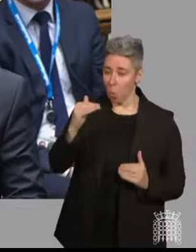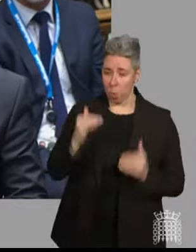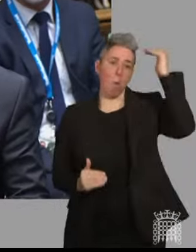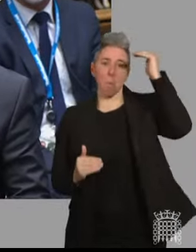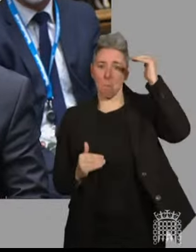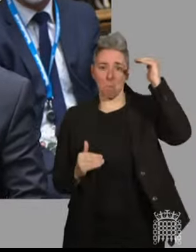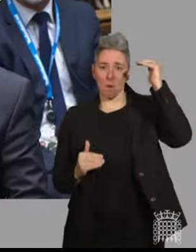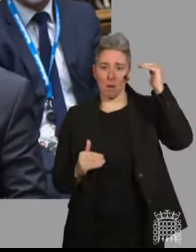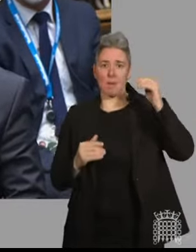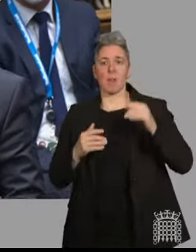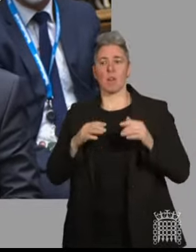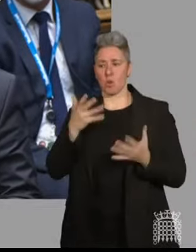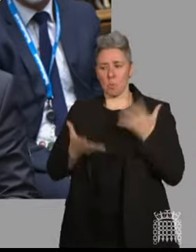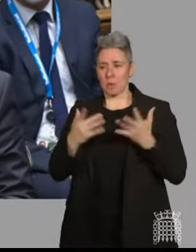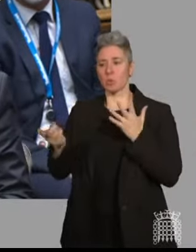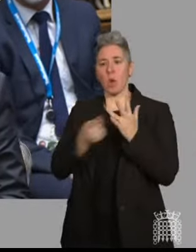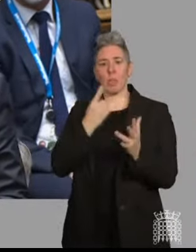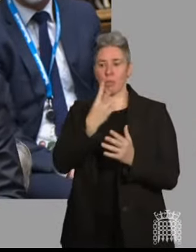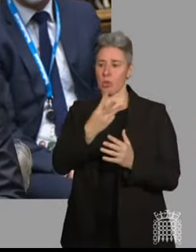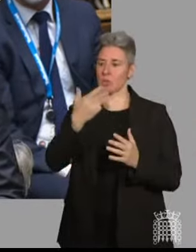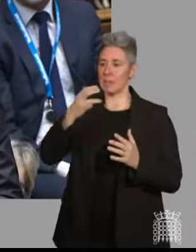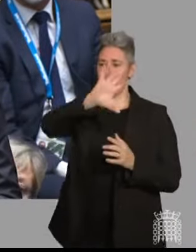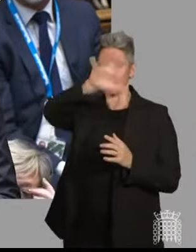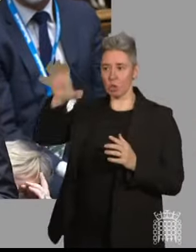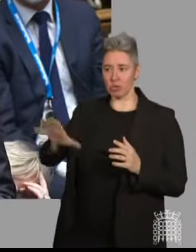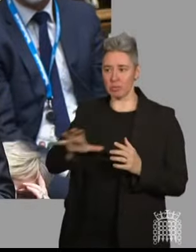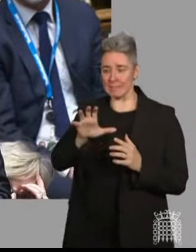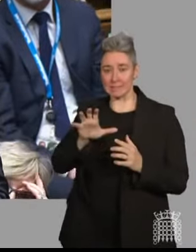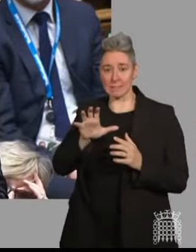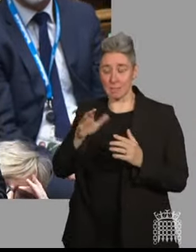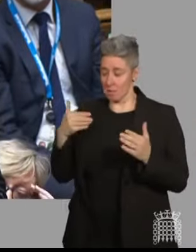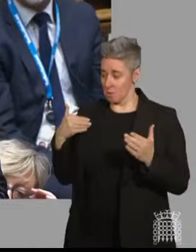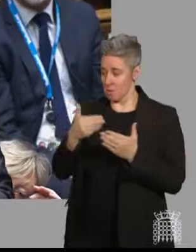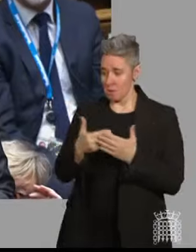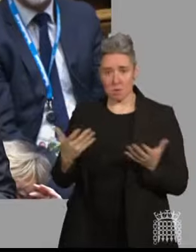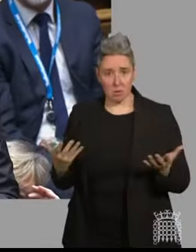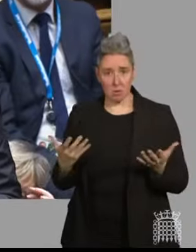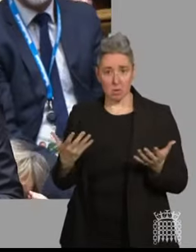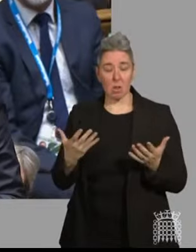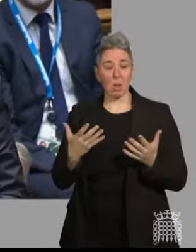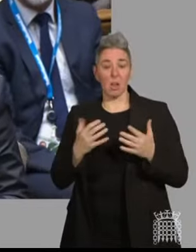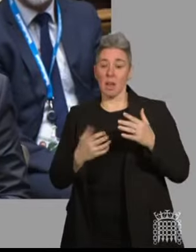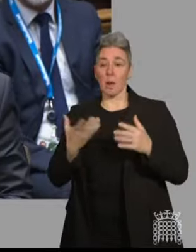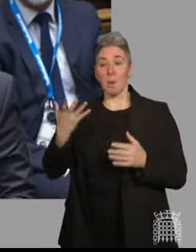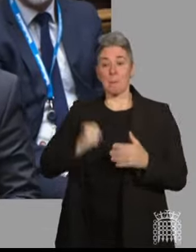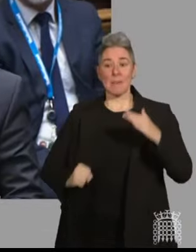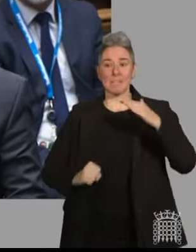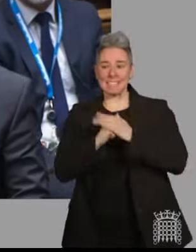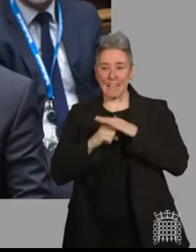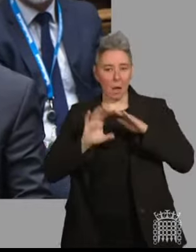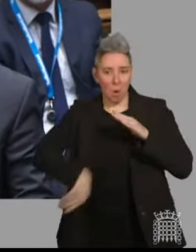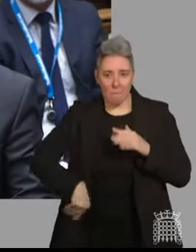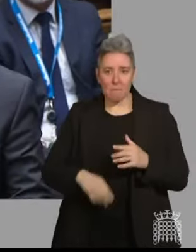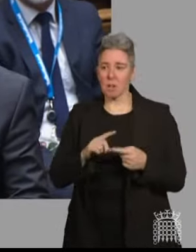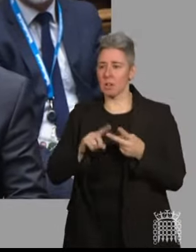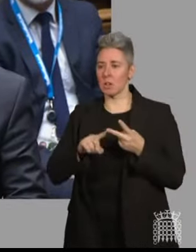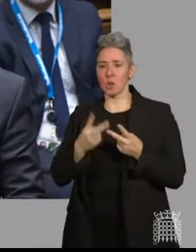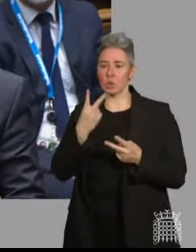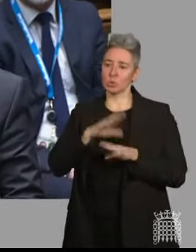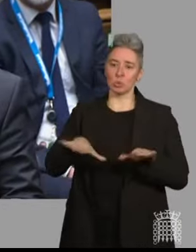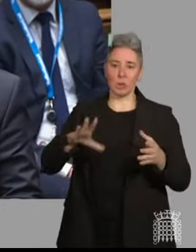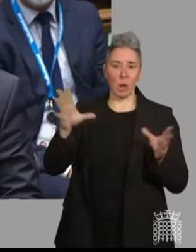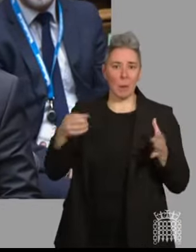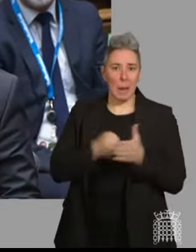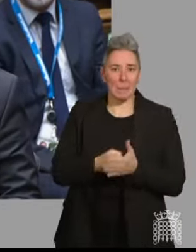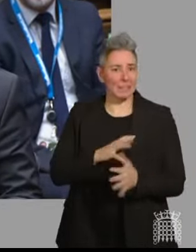2021? Scrapping the benefits cap, scrapping the two-child limit, rolling out the Scottish Child Payment UK-wide could reverse a decade of